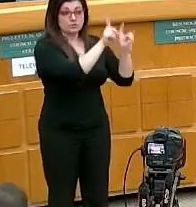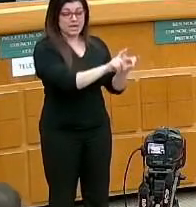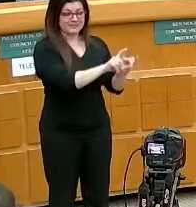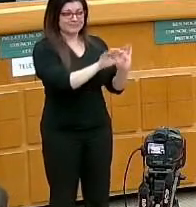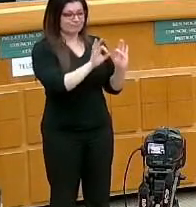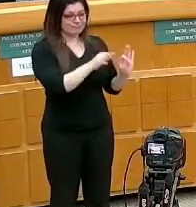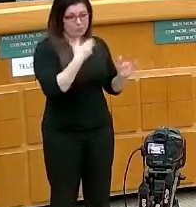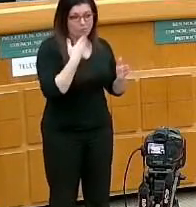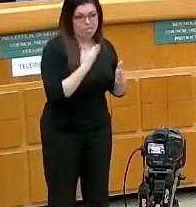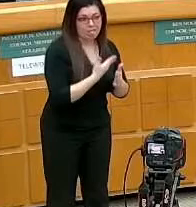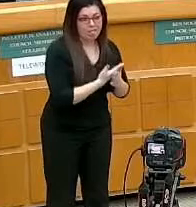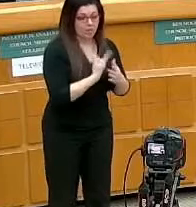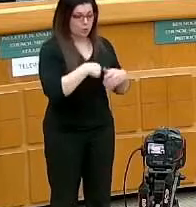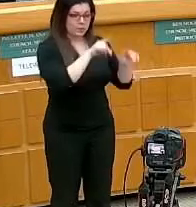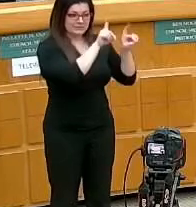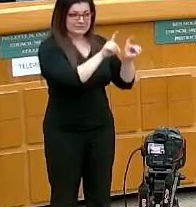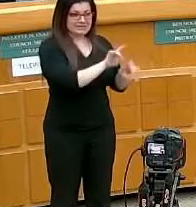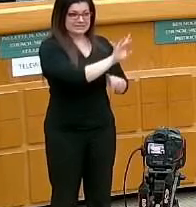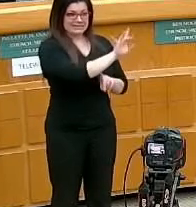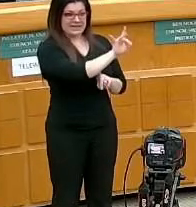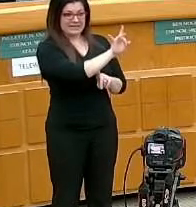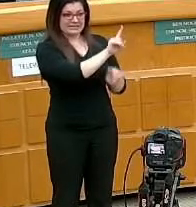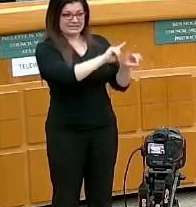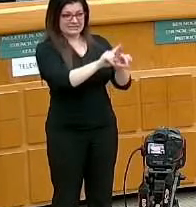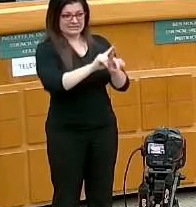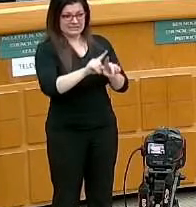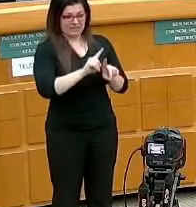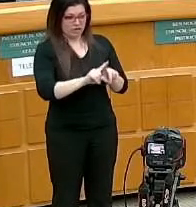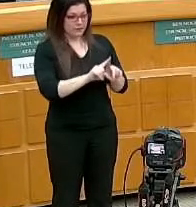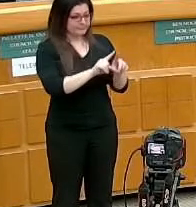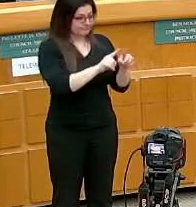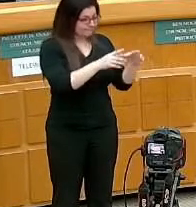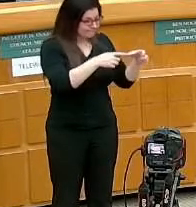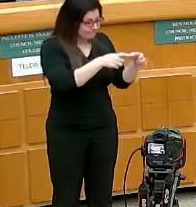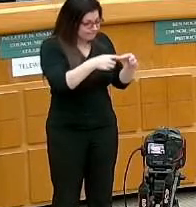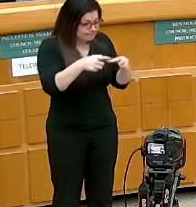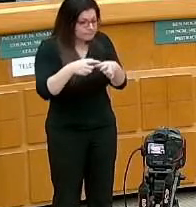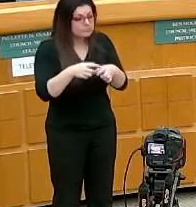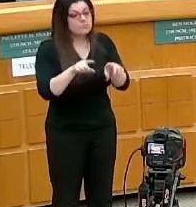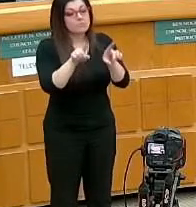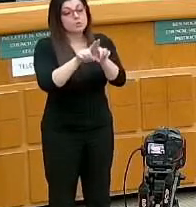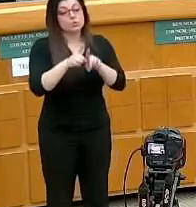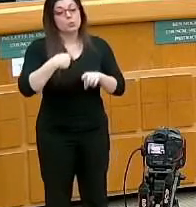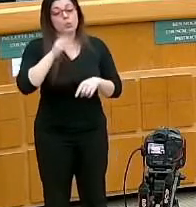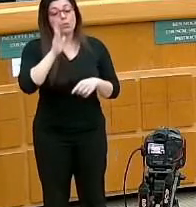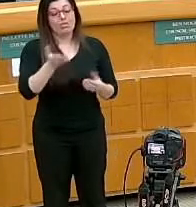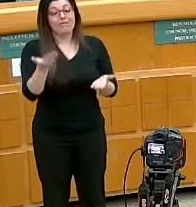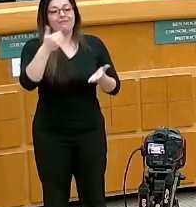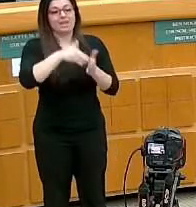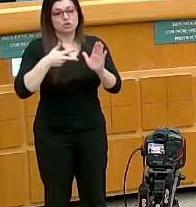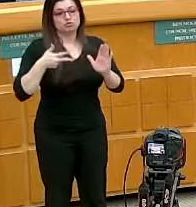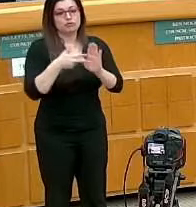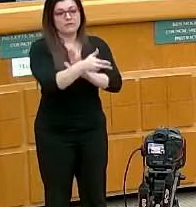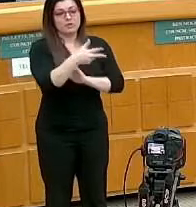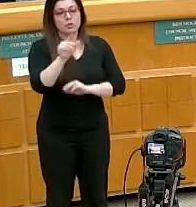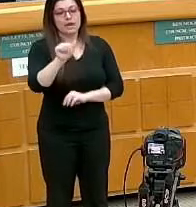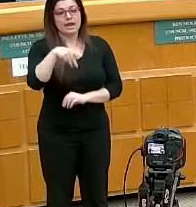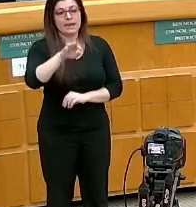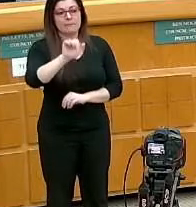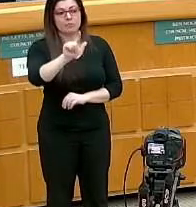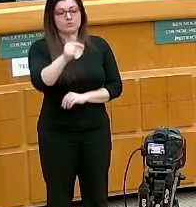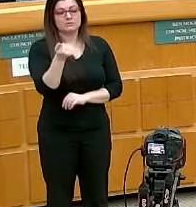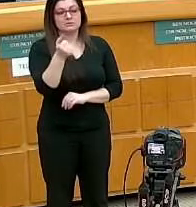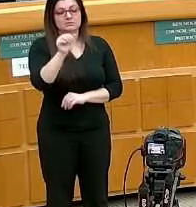18 specimens collected. The next drive-through is scheduled for this coming Thursday, April the 16th at 8 a.m. at the same